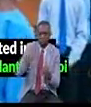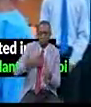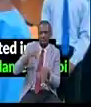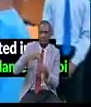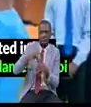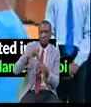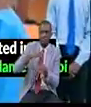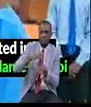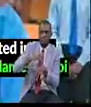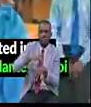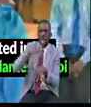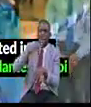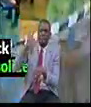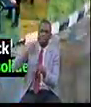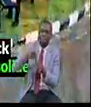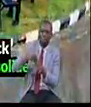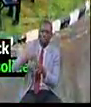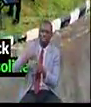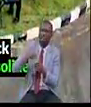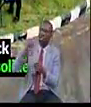flattered in you.